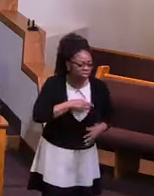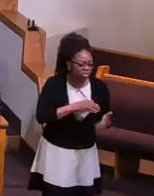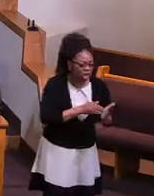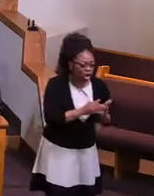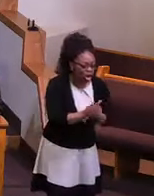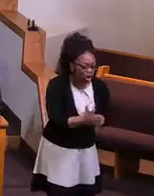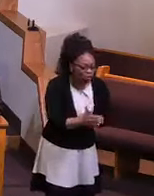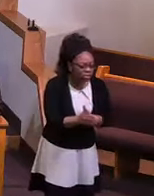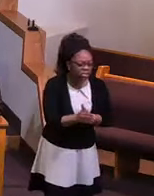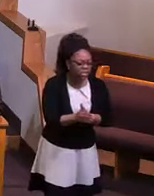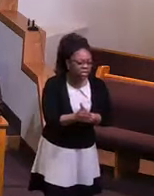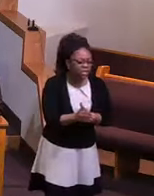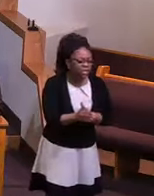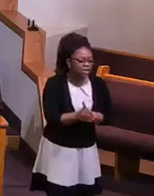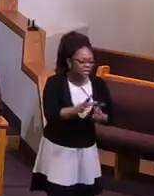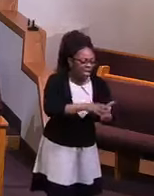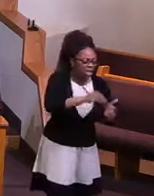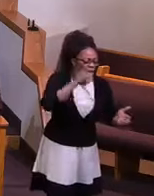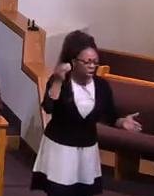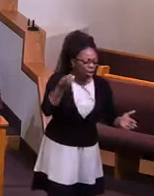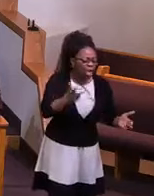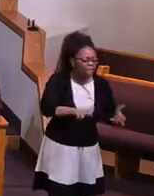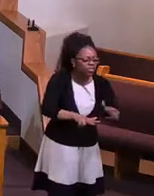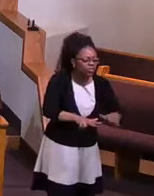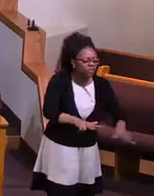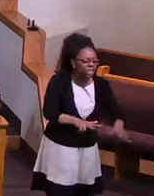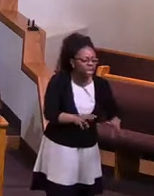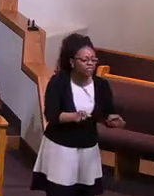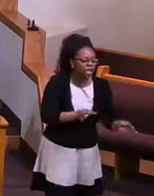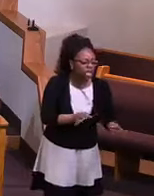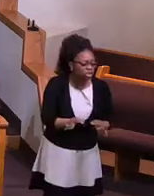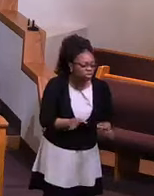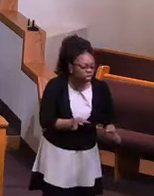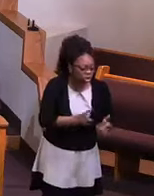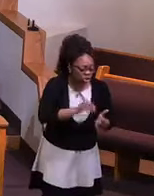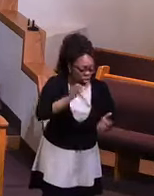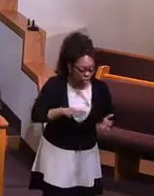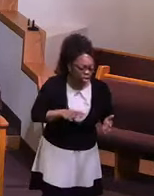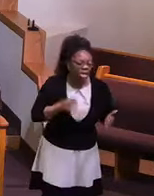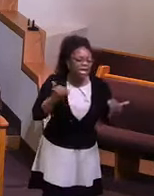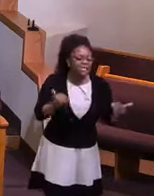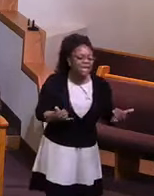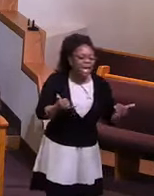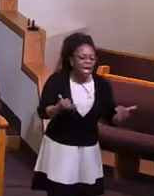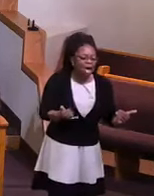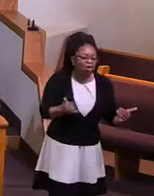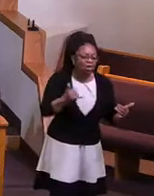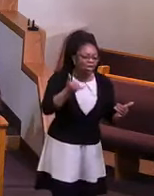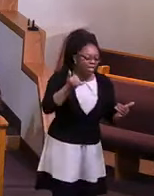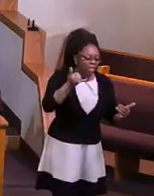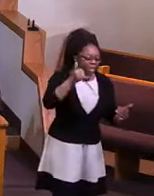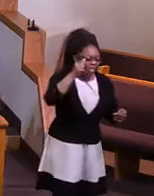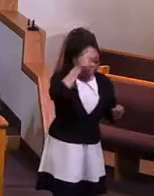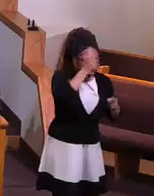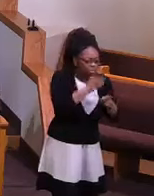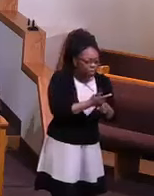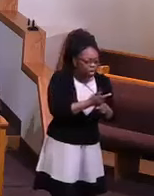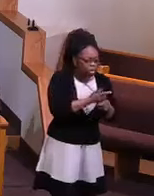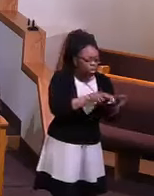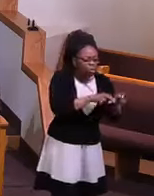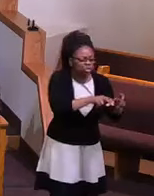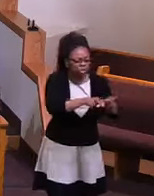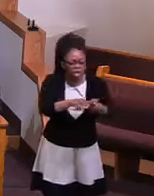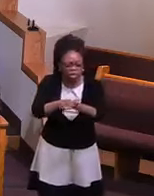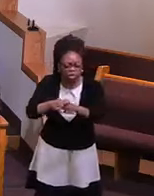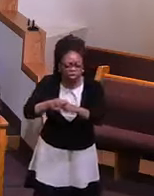feet of their instructors. In other words, now this brother that was running through the cemetery, cutting himself, yelling and screaming all night